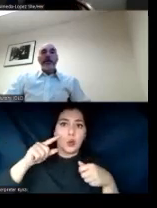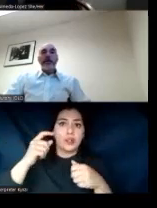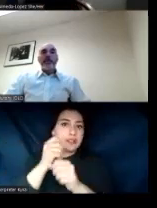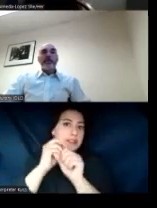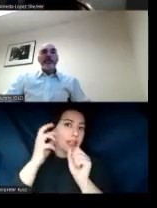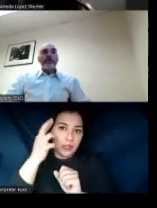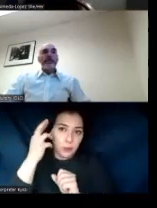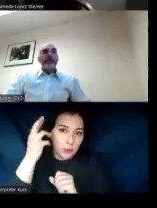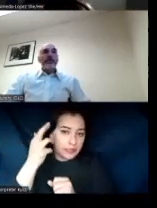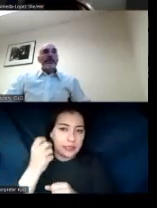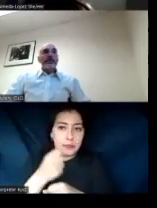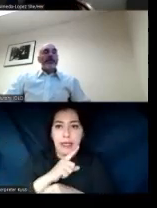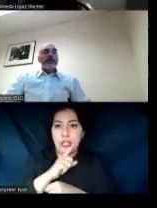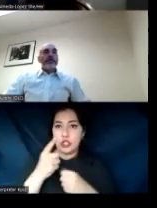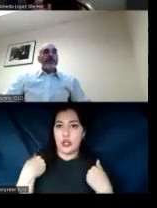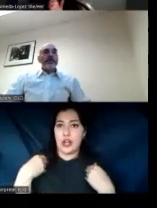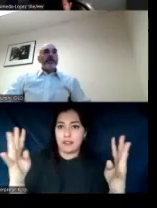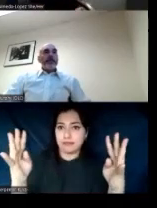please.